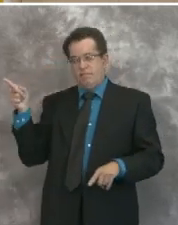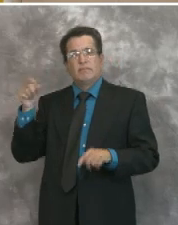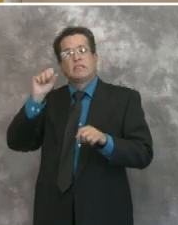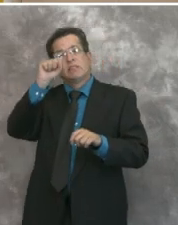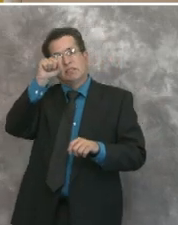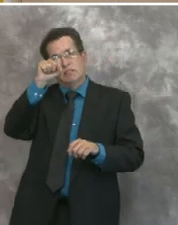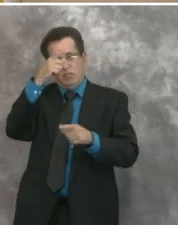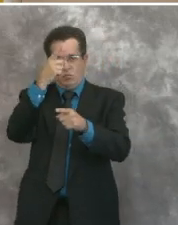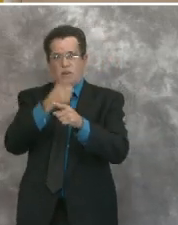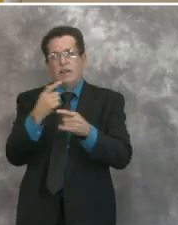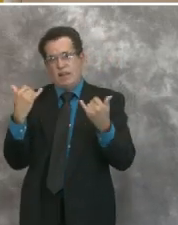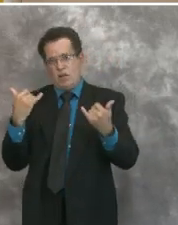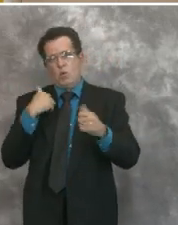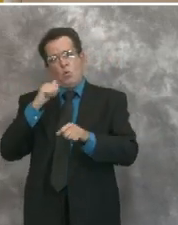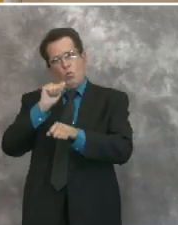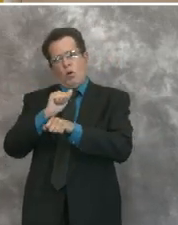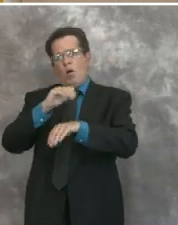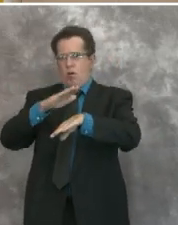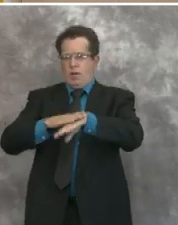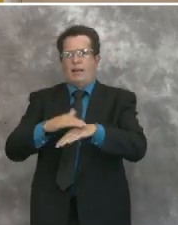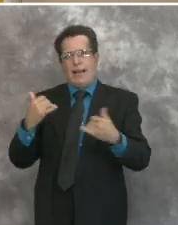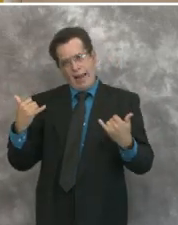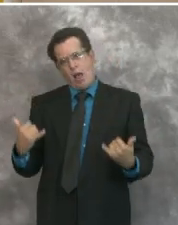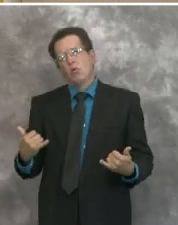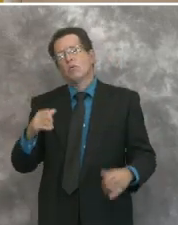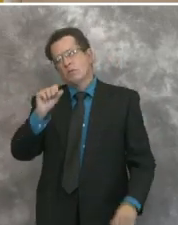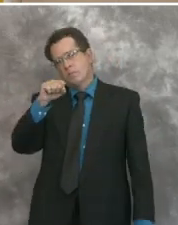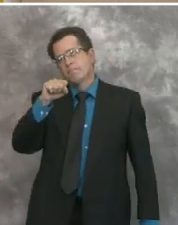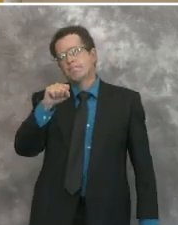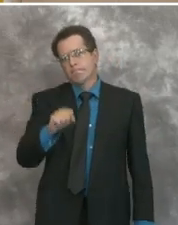we absolutely are.